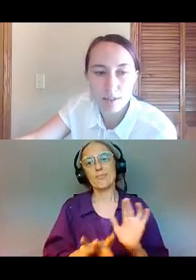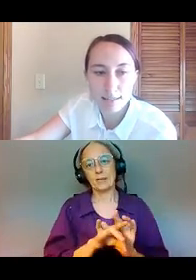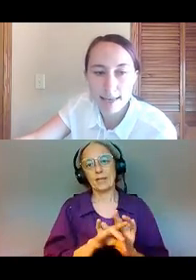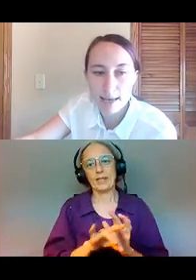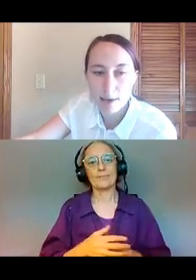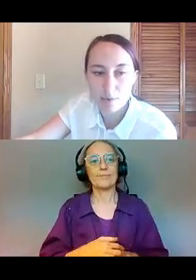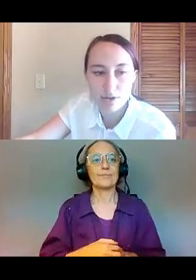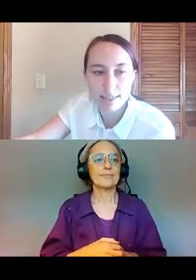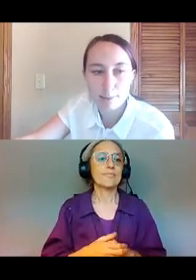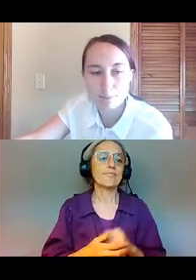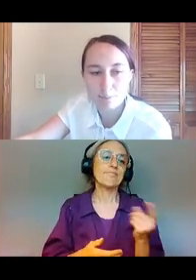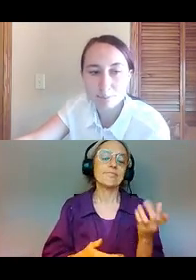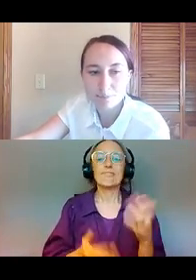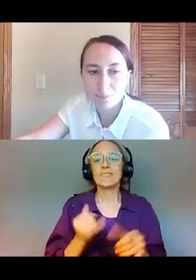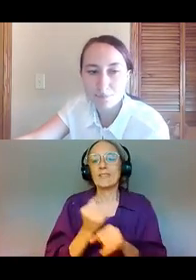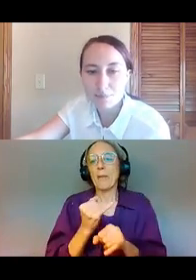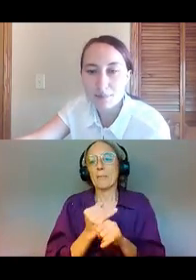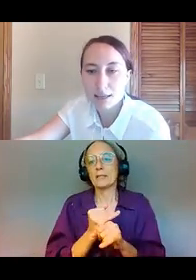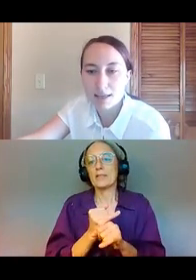this example, it's a campus grantee.